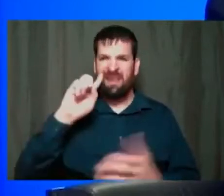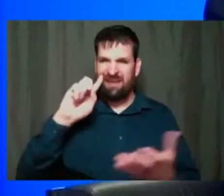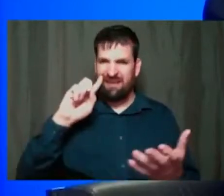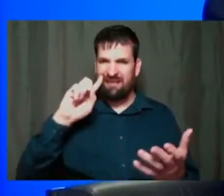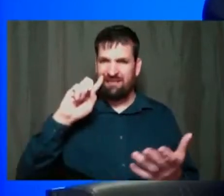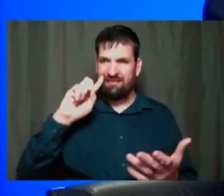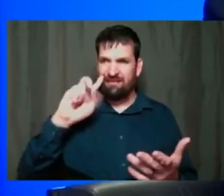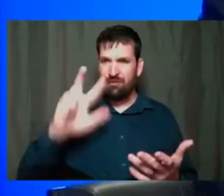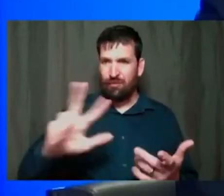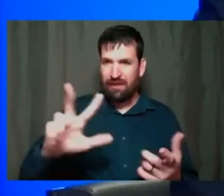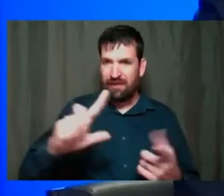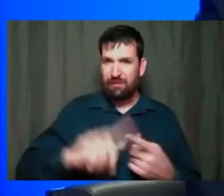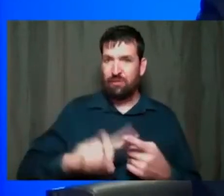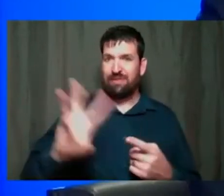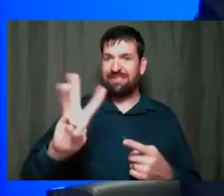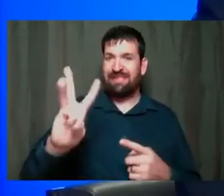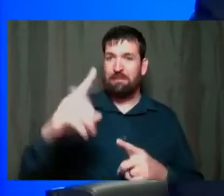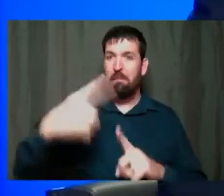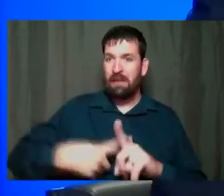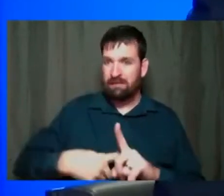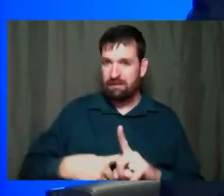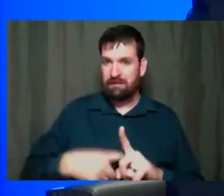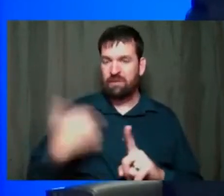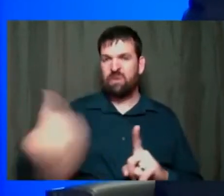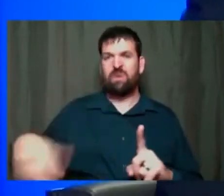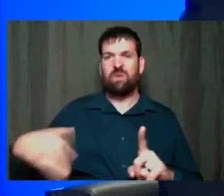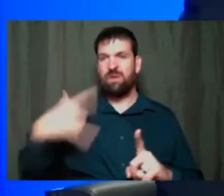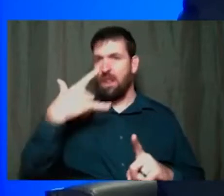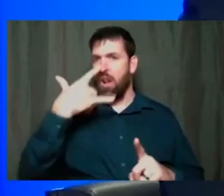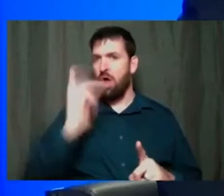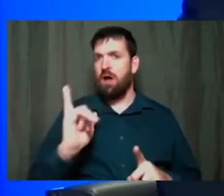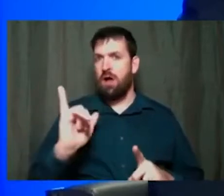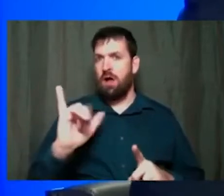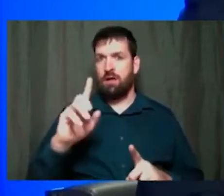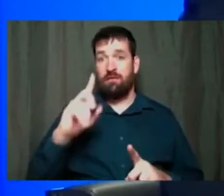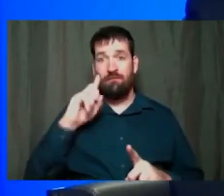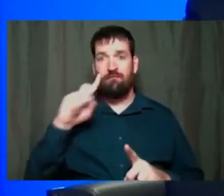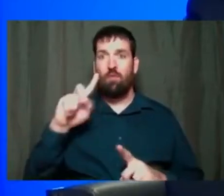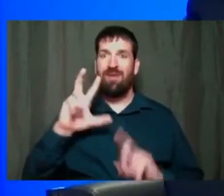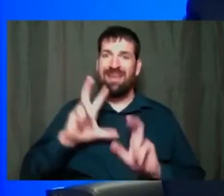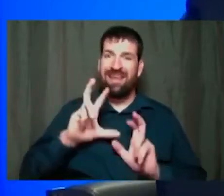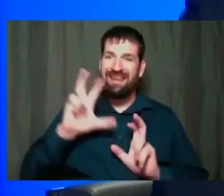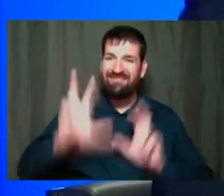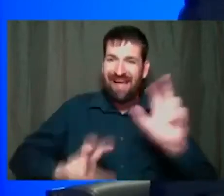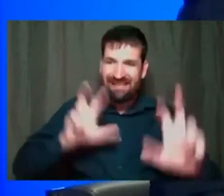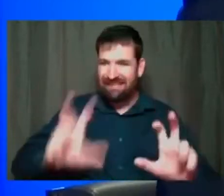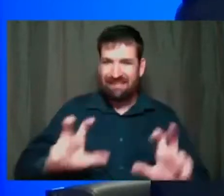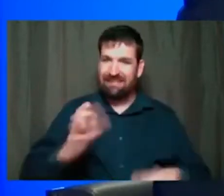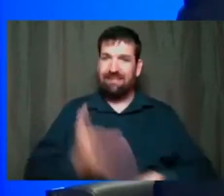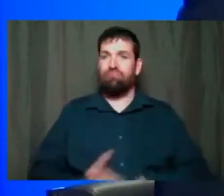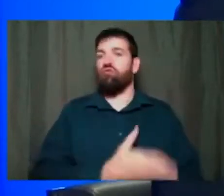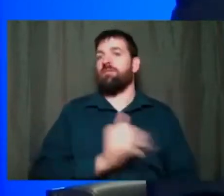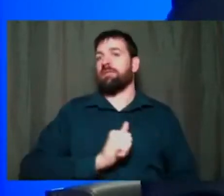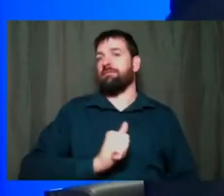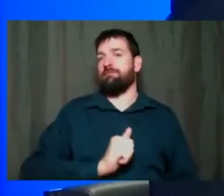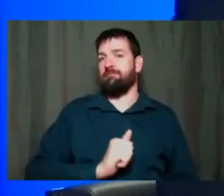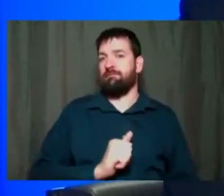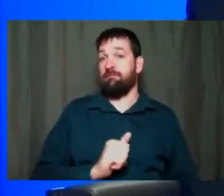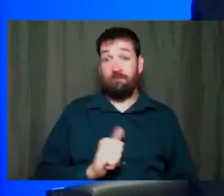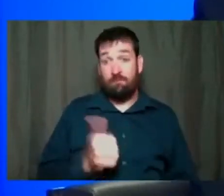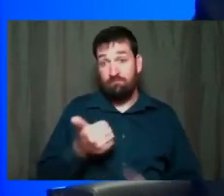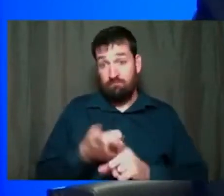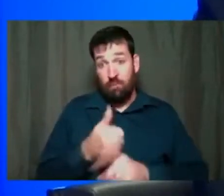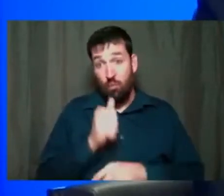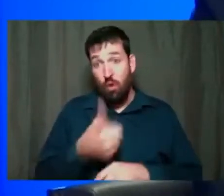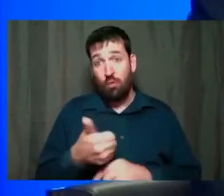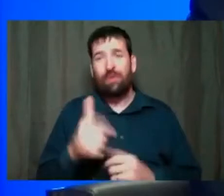6 months of that and what that can look like in terms of really investing actively in improving yourself. Because if you're not going to do it, who is?